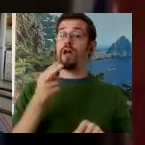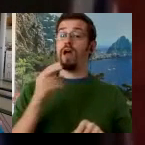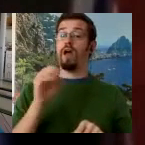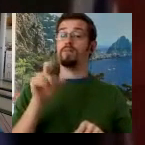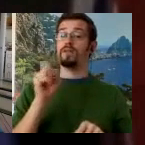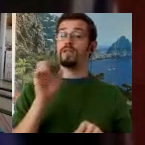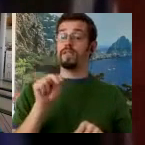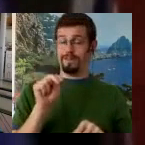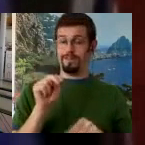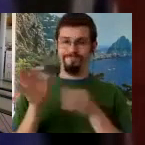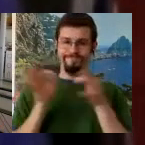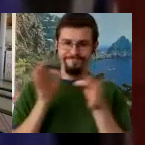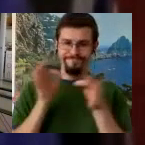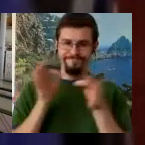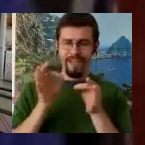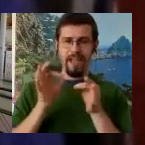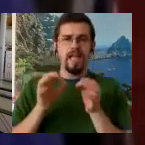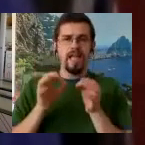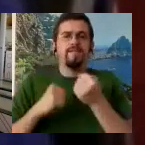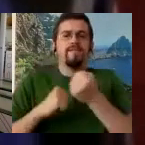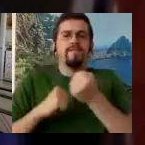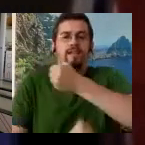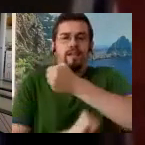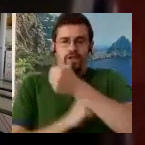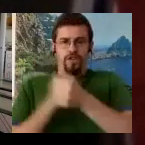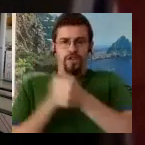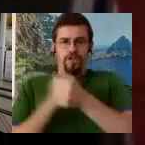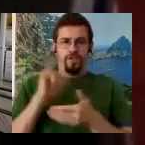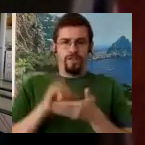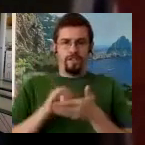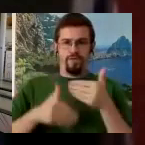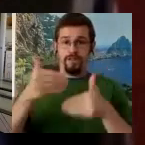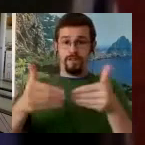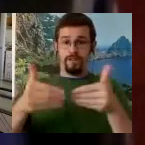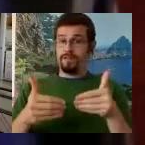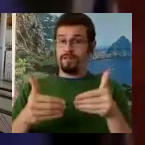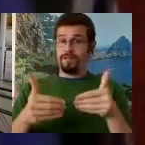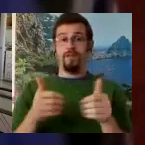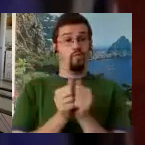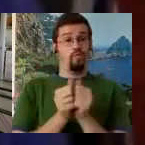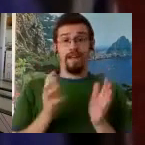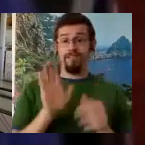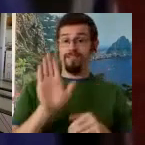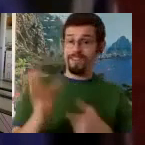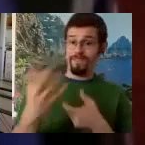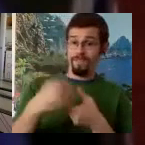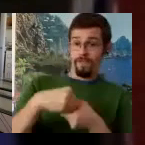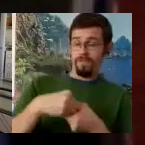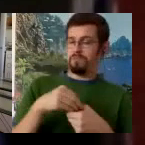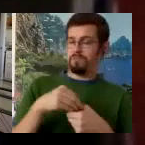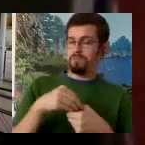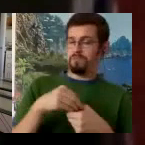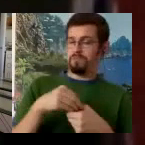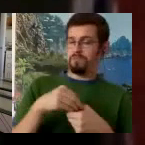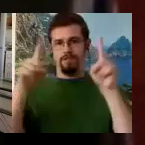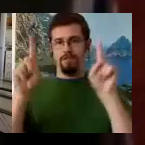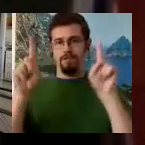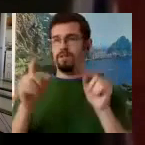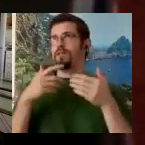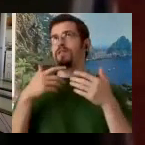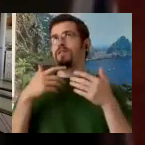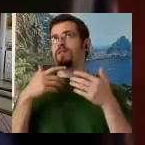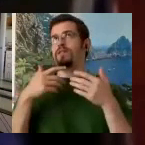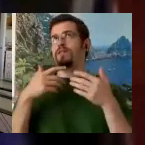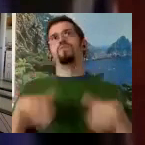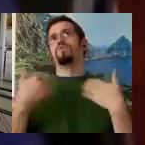that was needed as a building block towards this goal, right? We've all been involved with lots of things, so it's been a blessing to